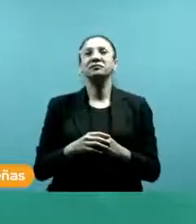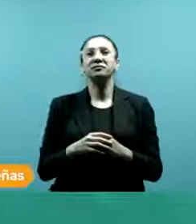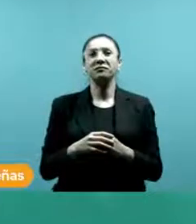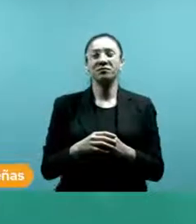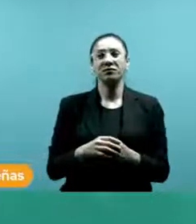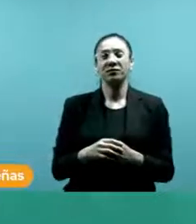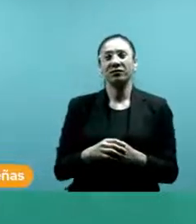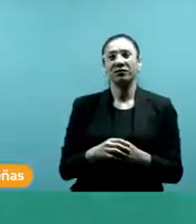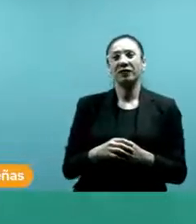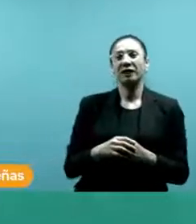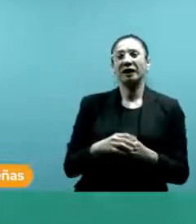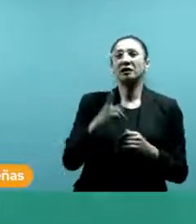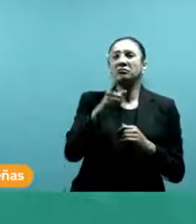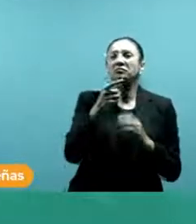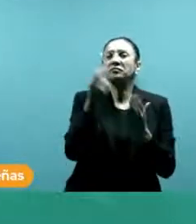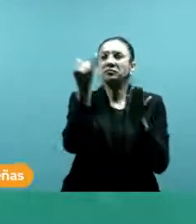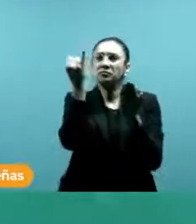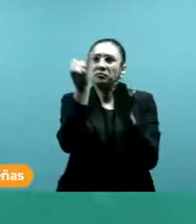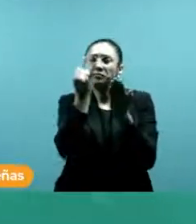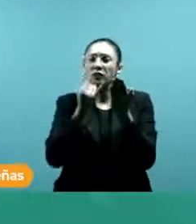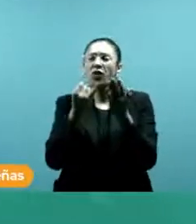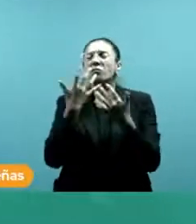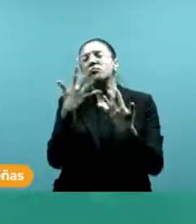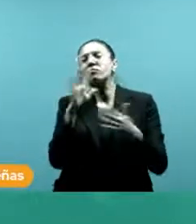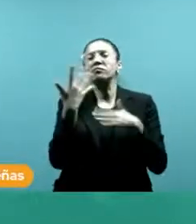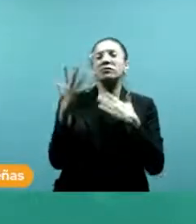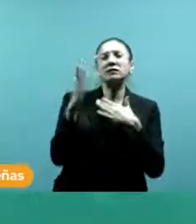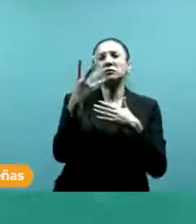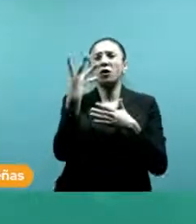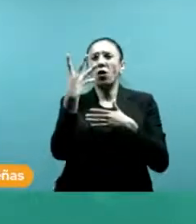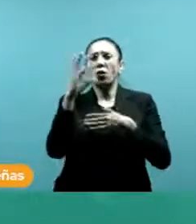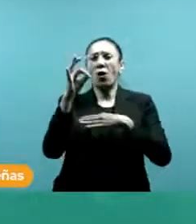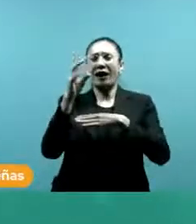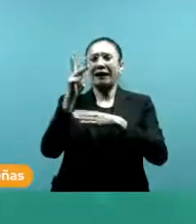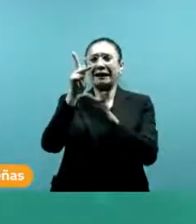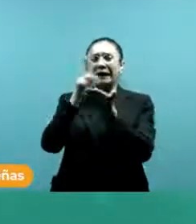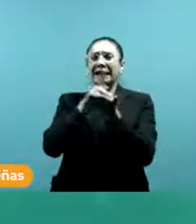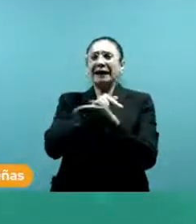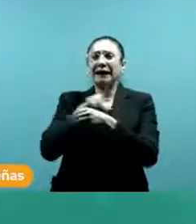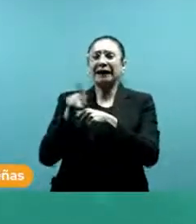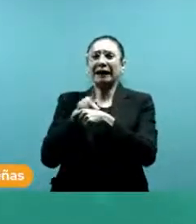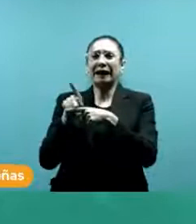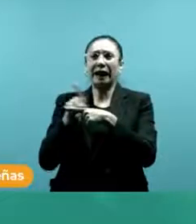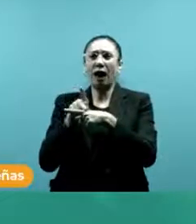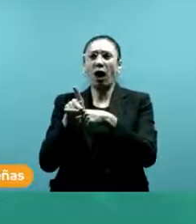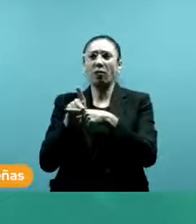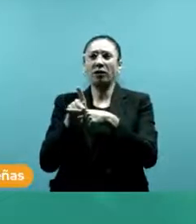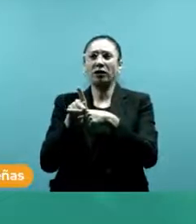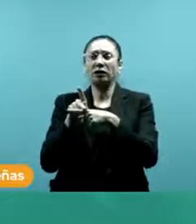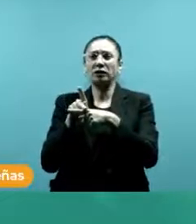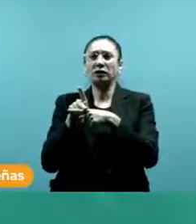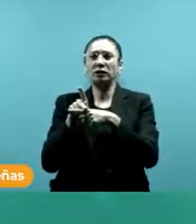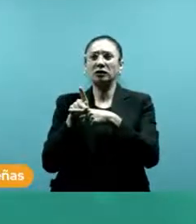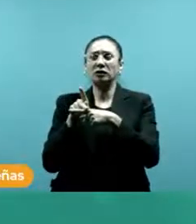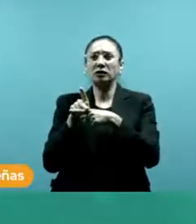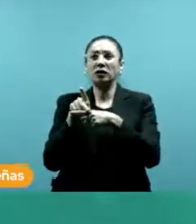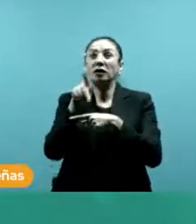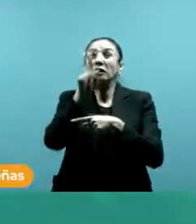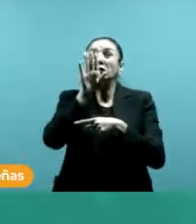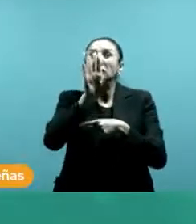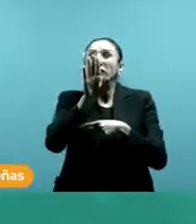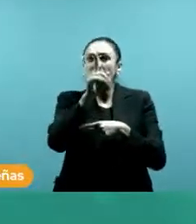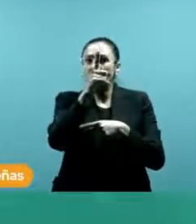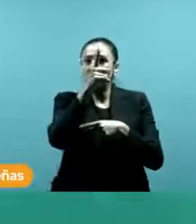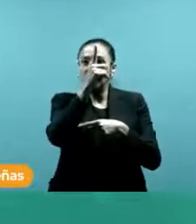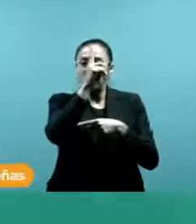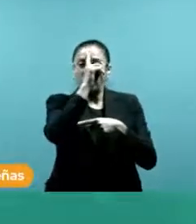kilometers from where Germans expelled local Polish population and created a 40 square